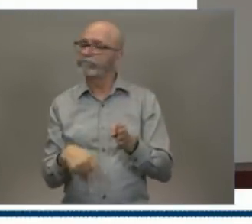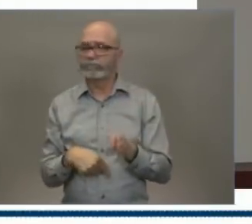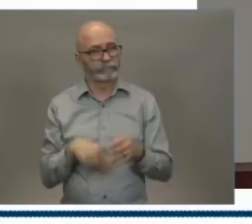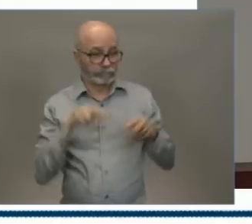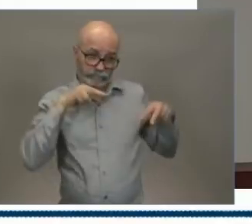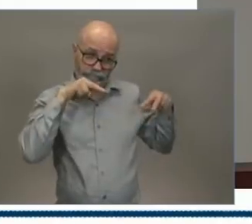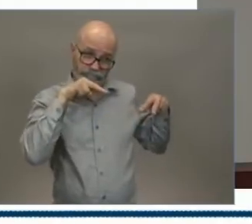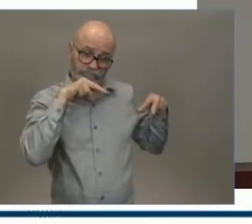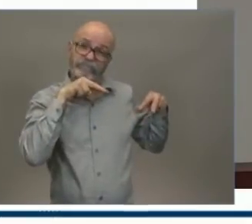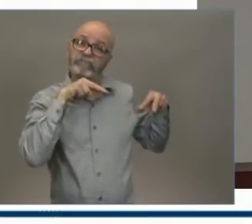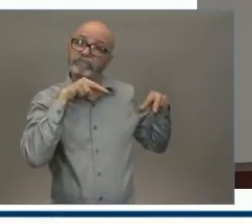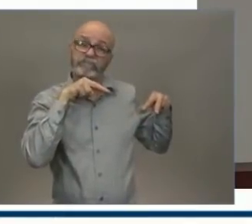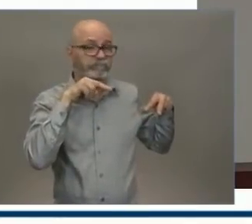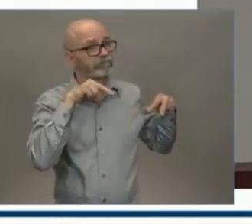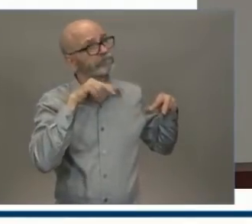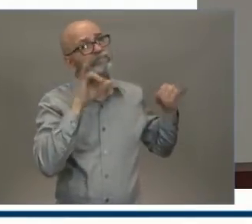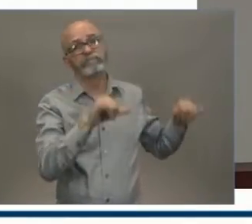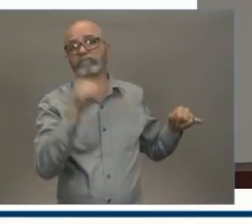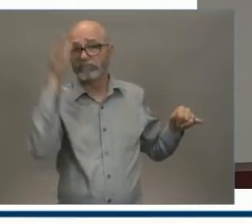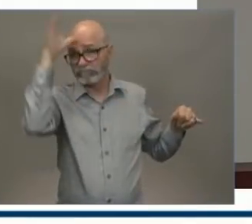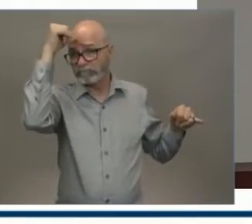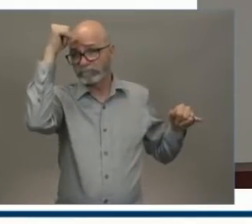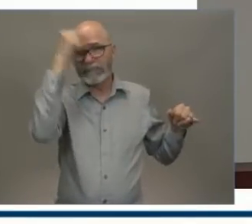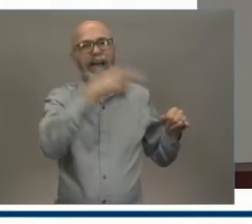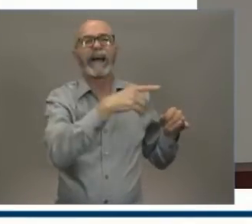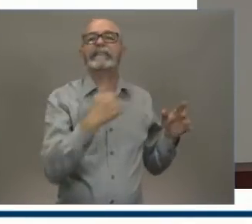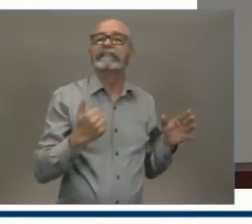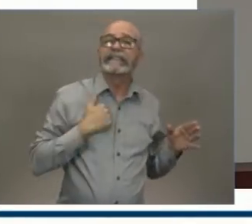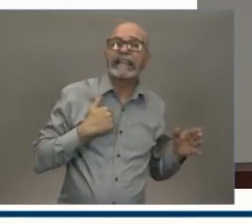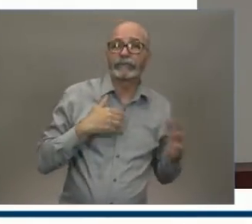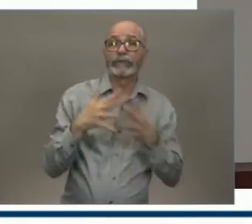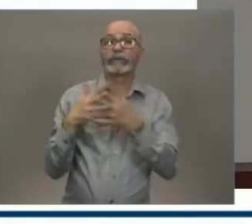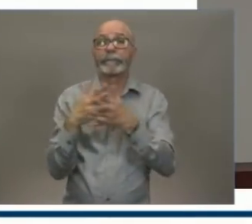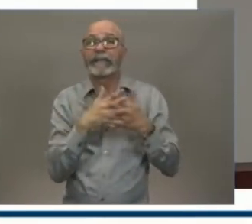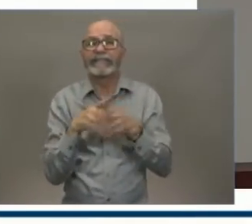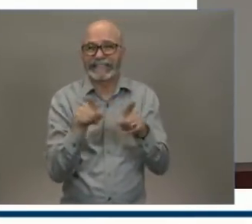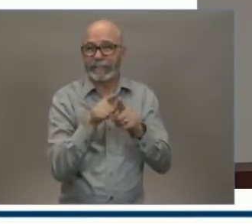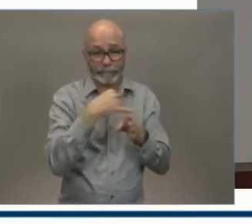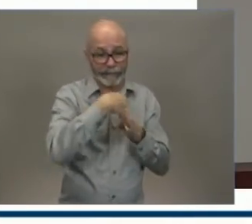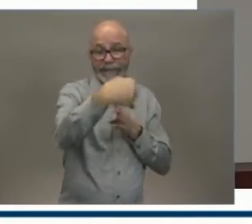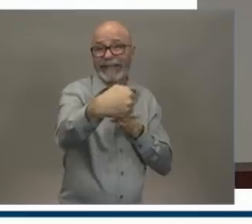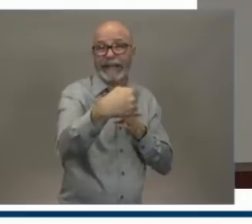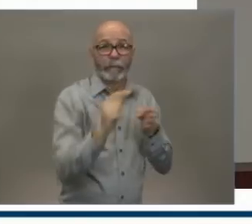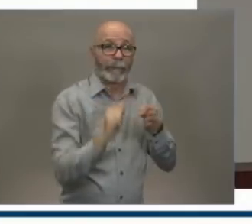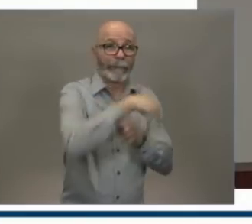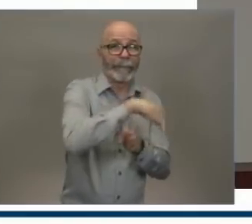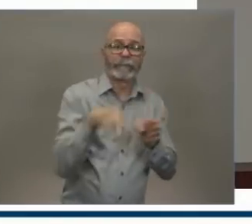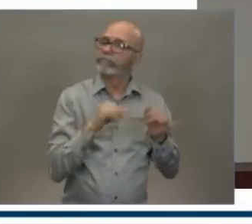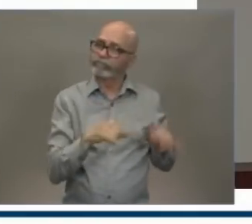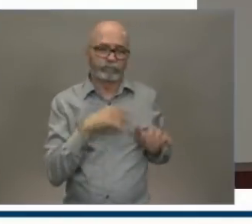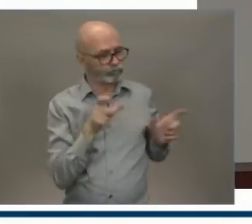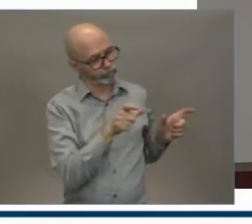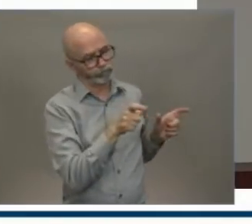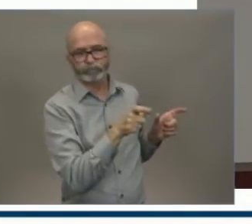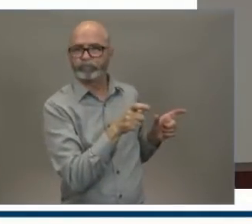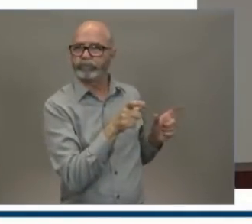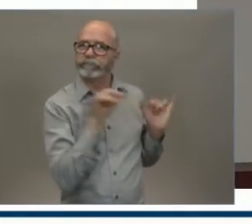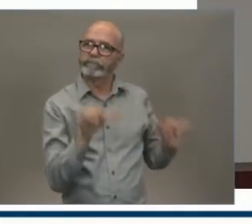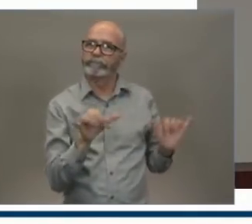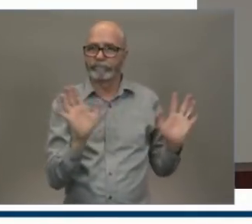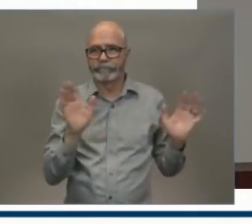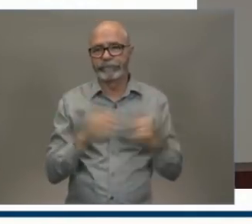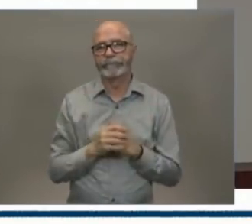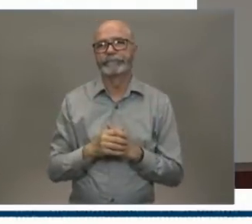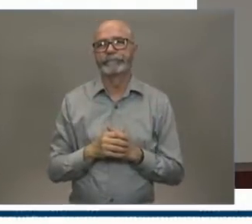in Nova Scotia. So I'd like to just give some more context and information on some of our recent